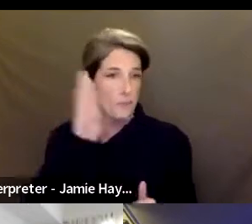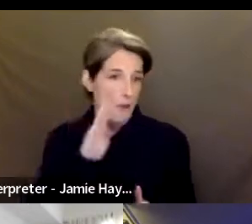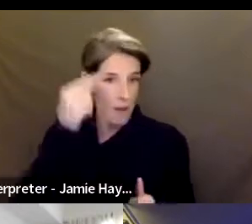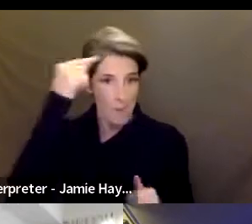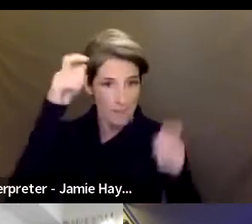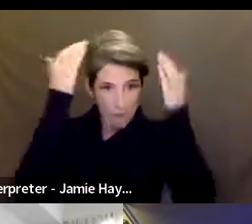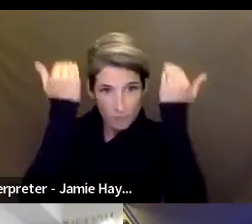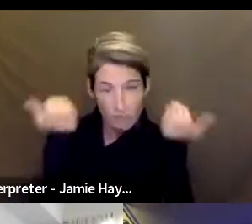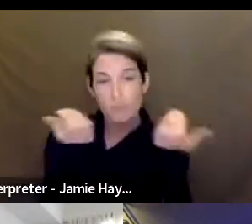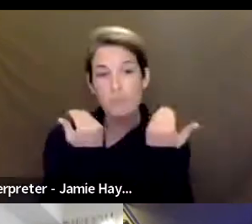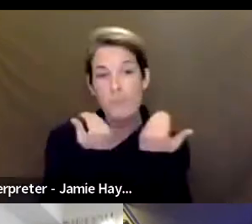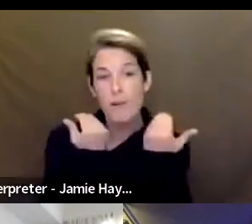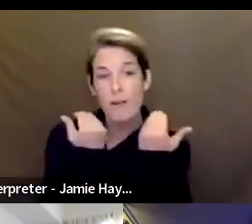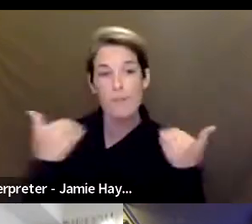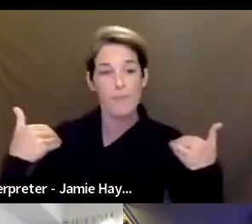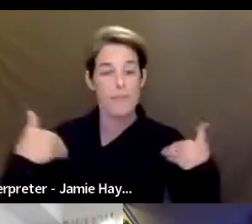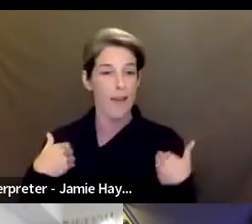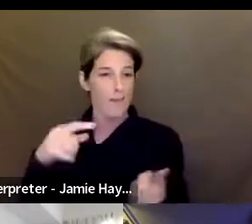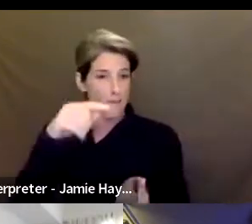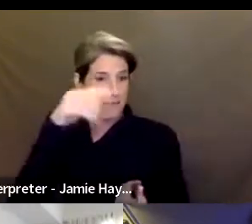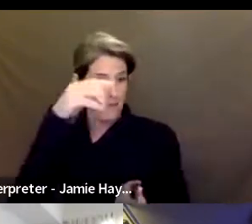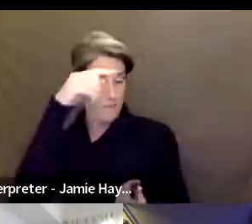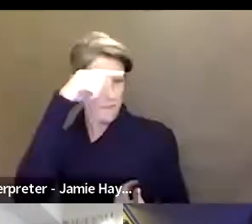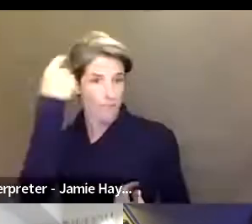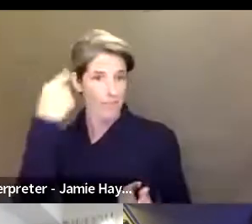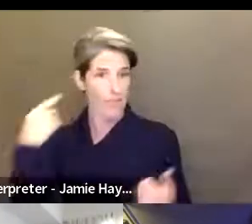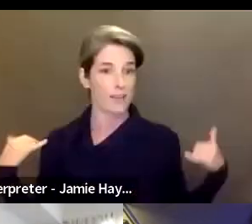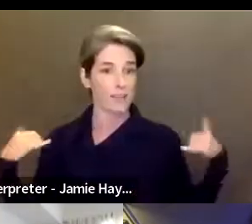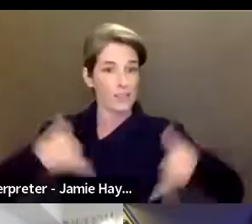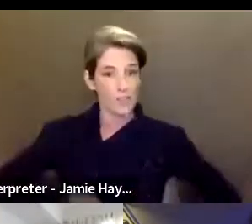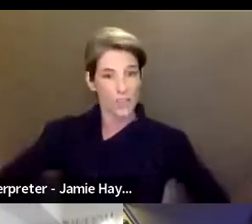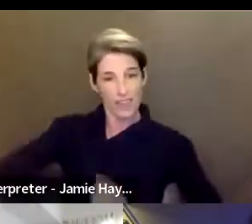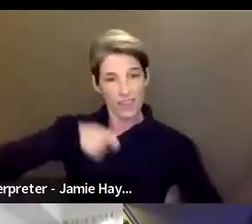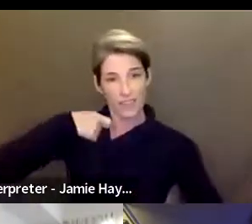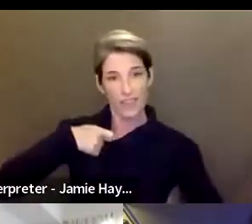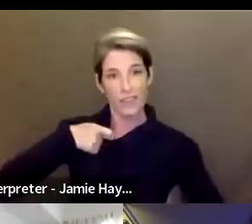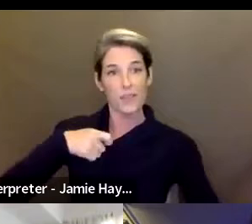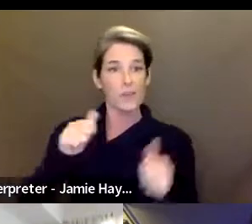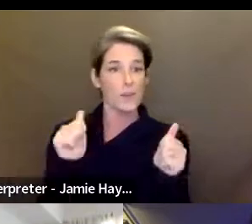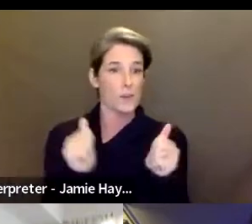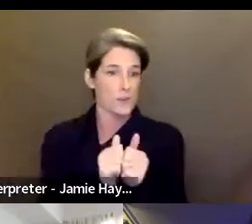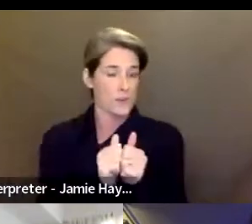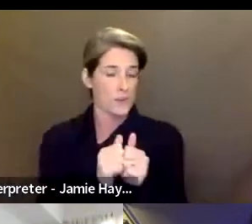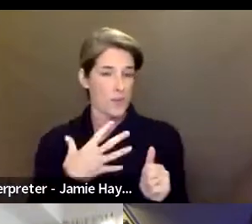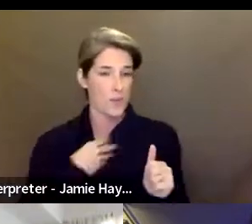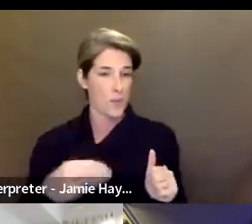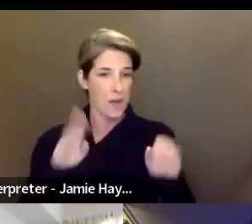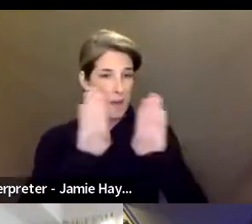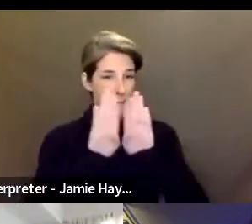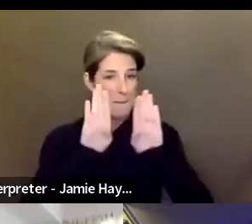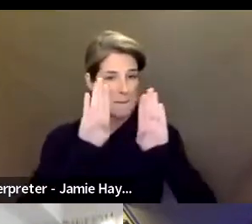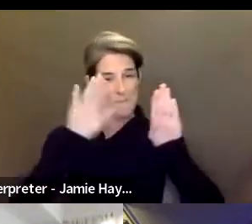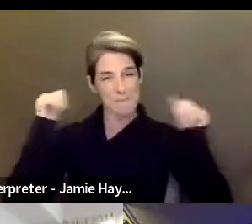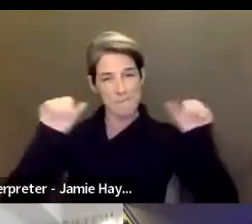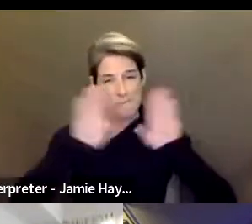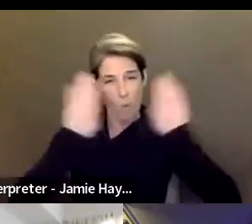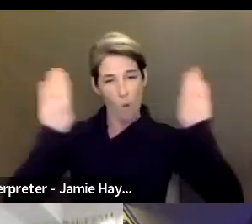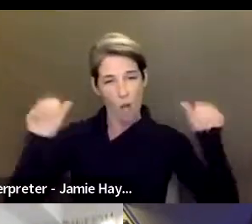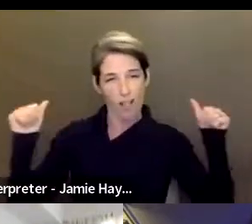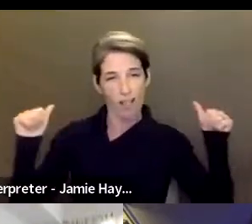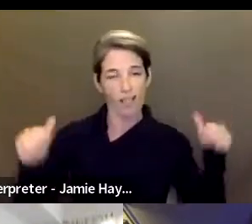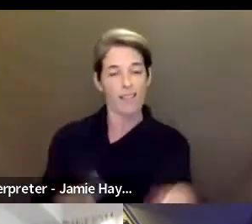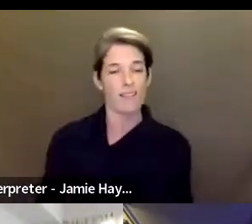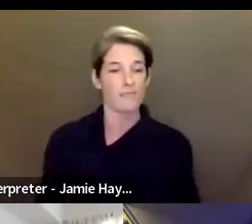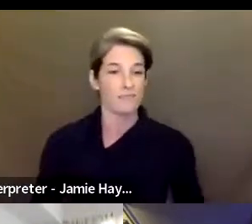against a predominantly white background with some accent pillows in the corner. I am